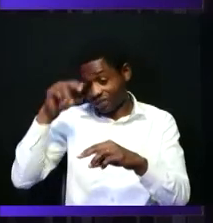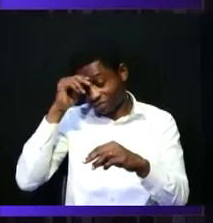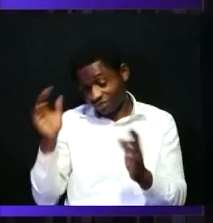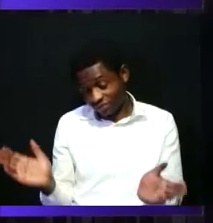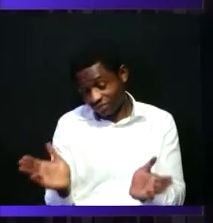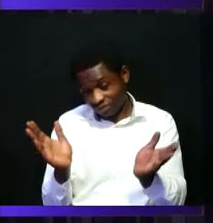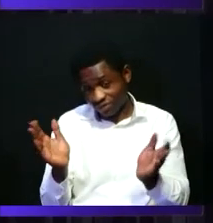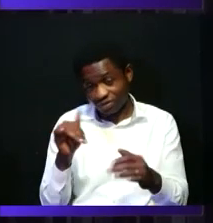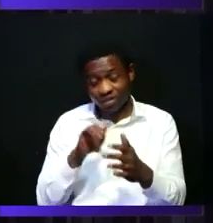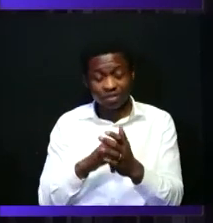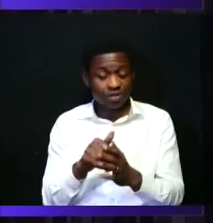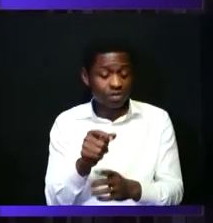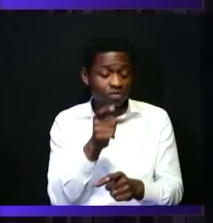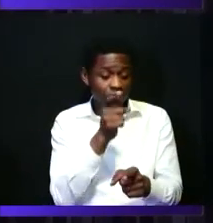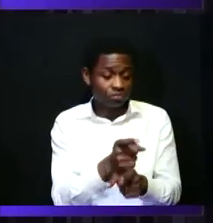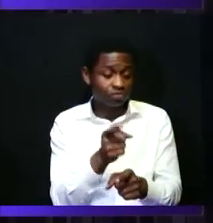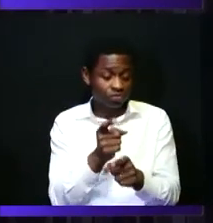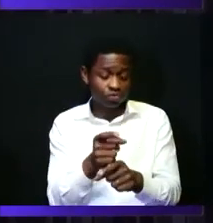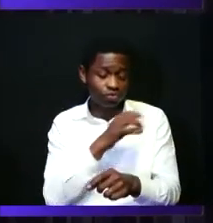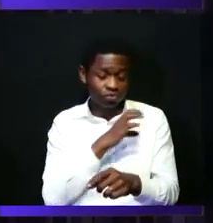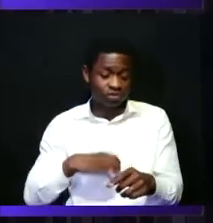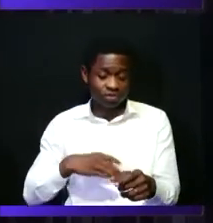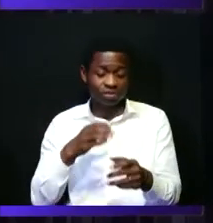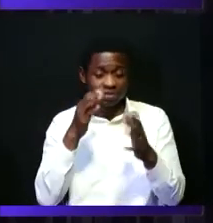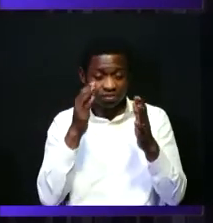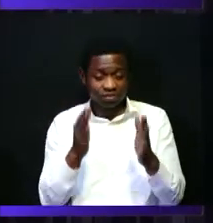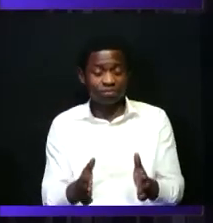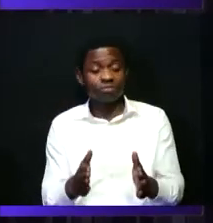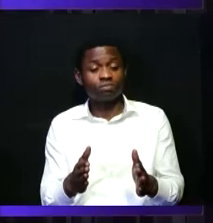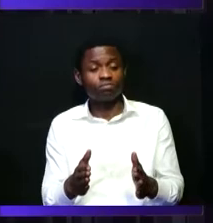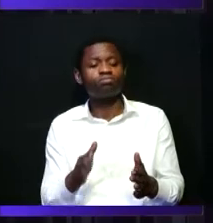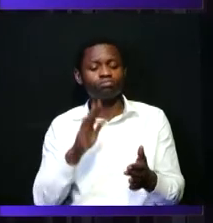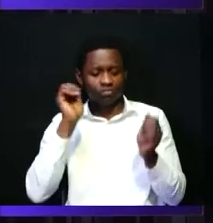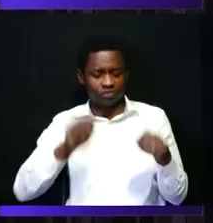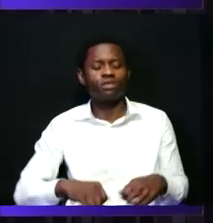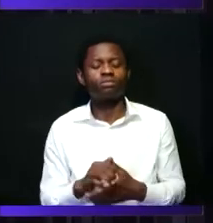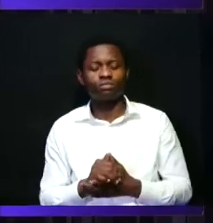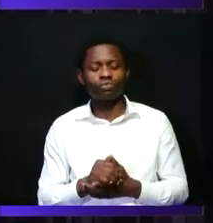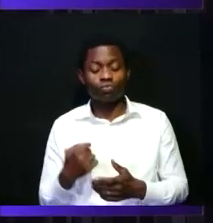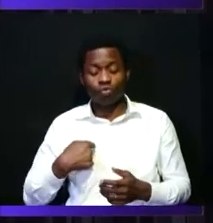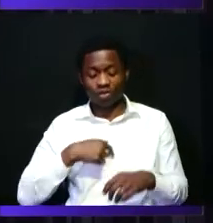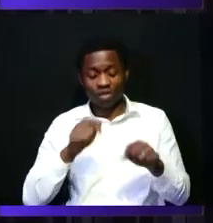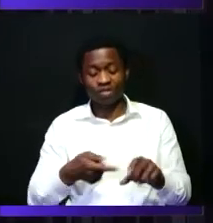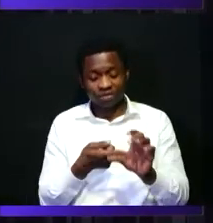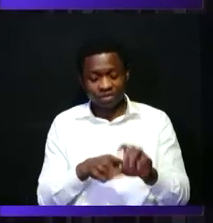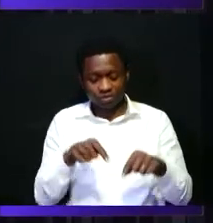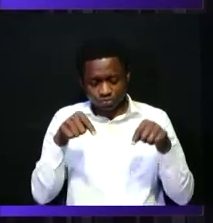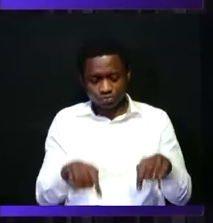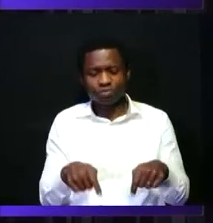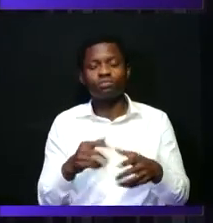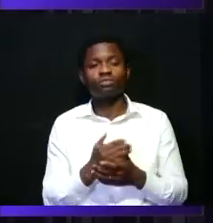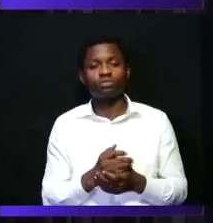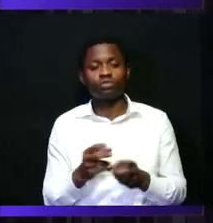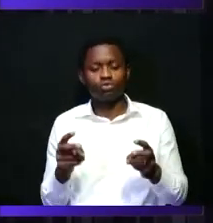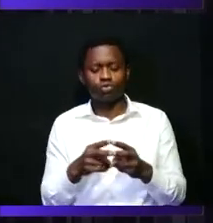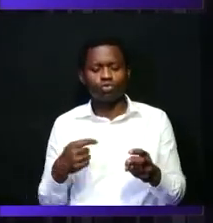a consistent Christian life is achievable, and we can start today. And so we ought